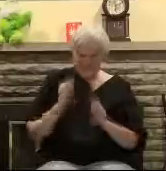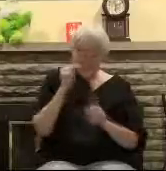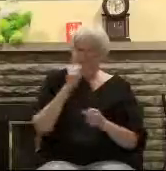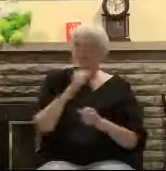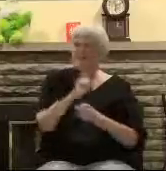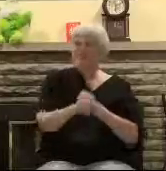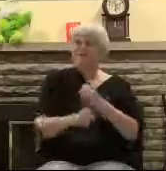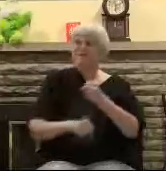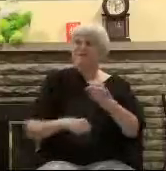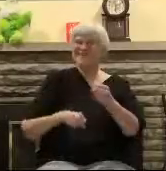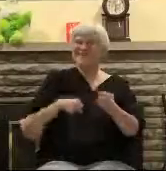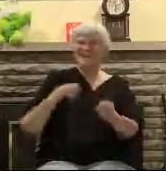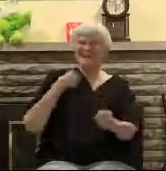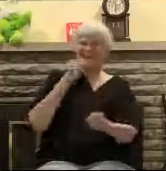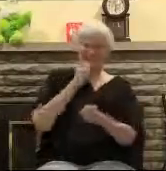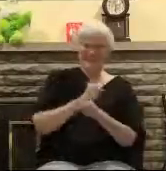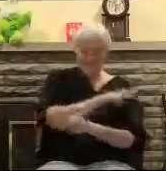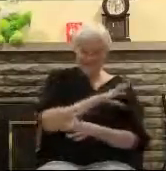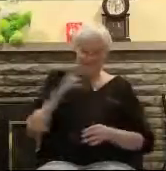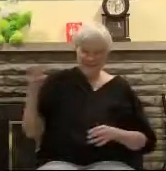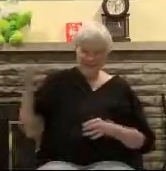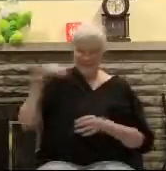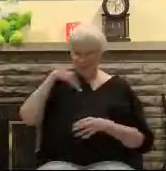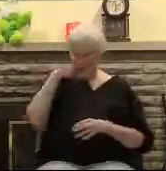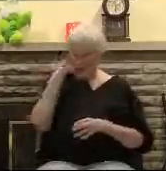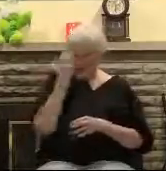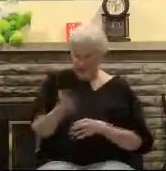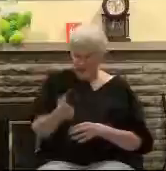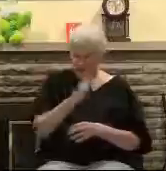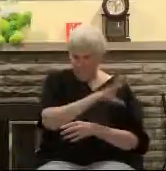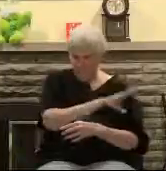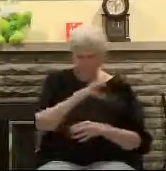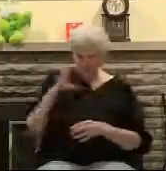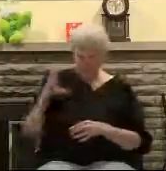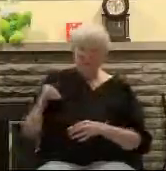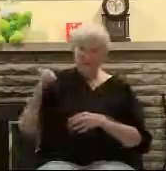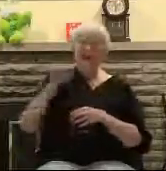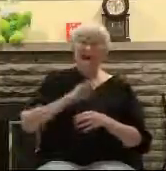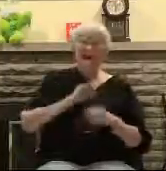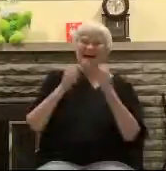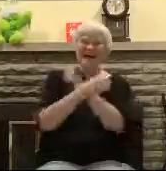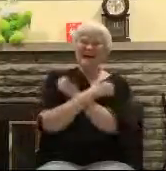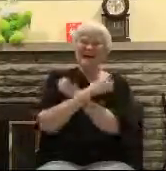cross The emblem among suffering and shame